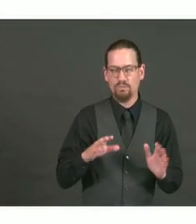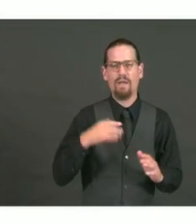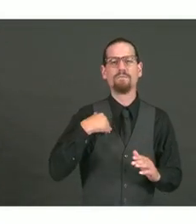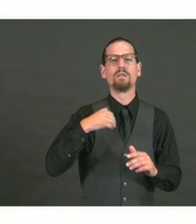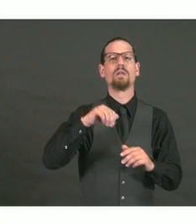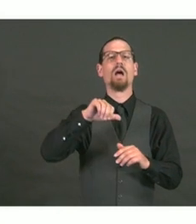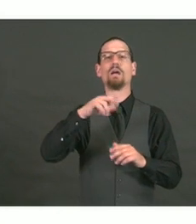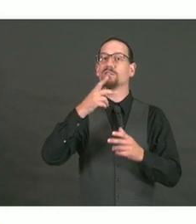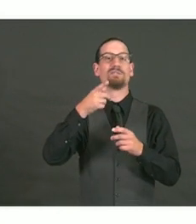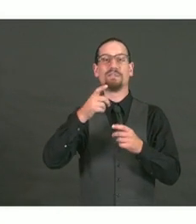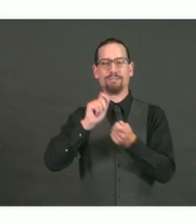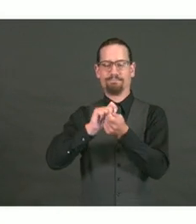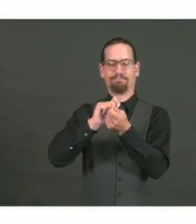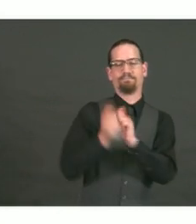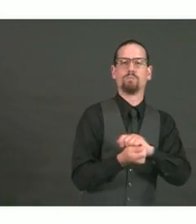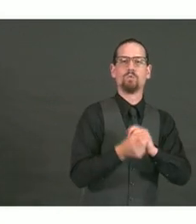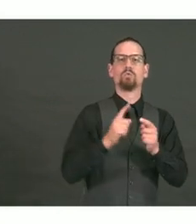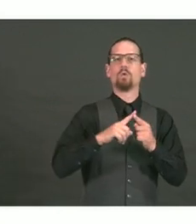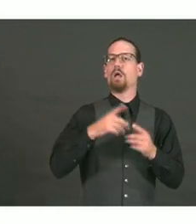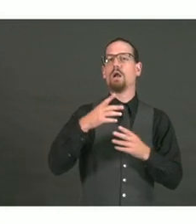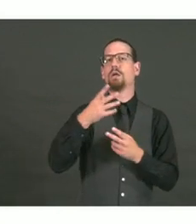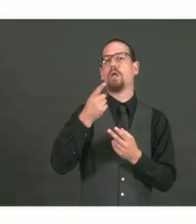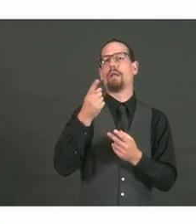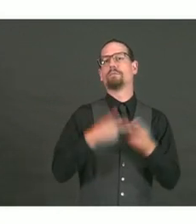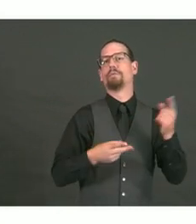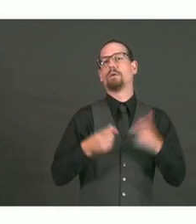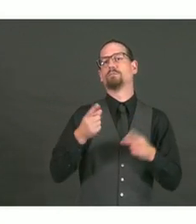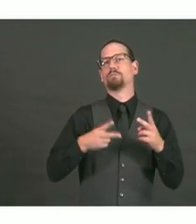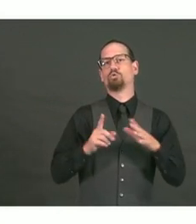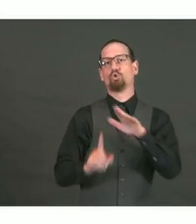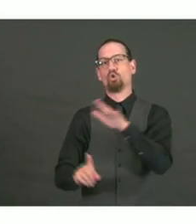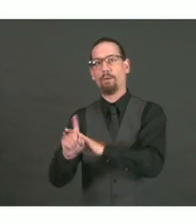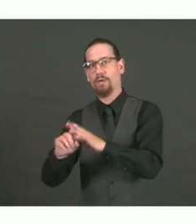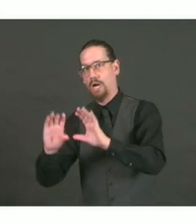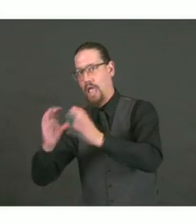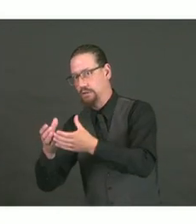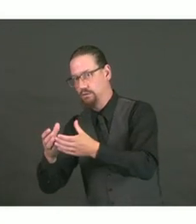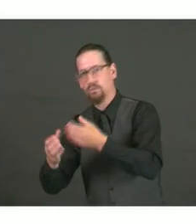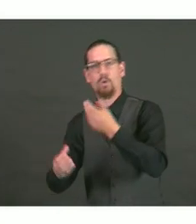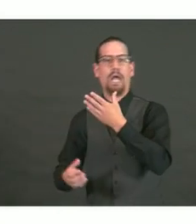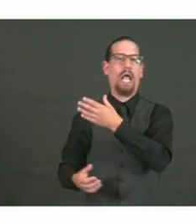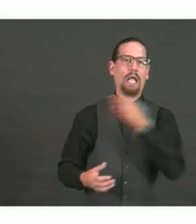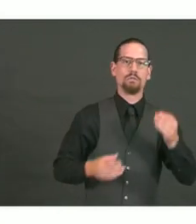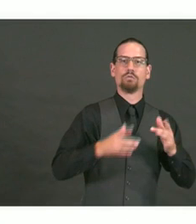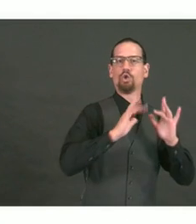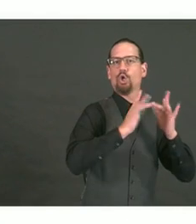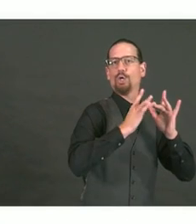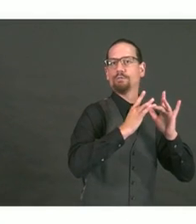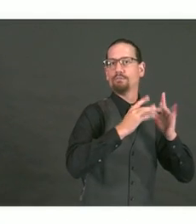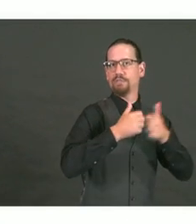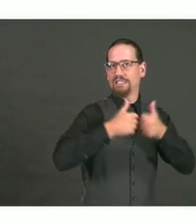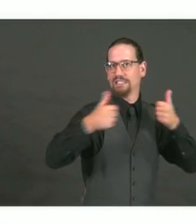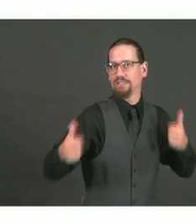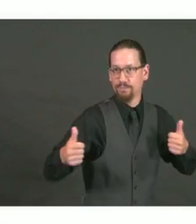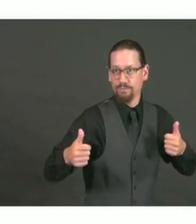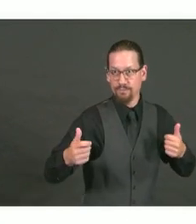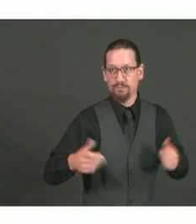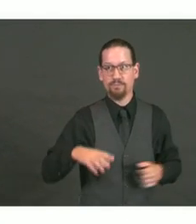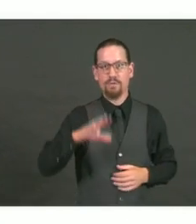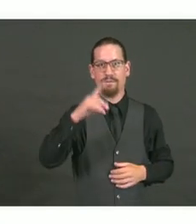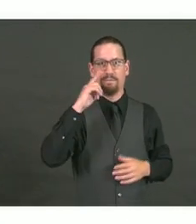full in-person return. So if today were August 31st, what would that